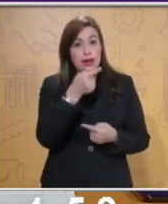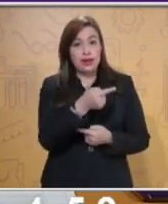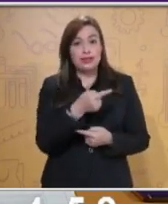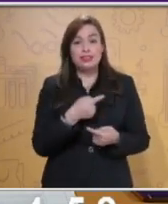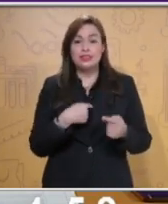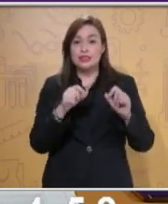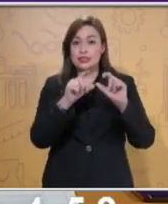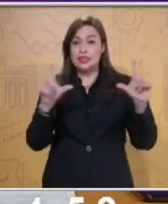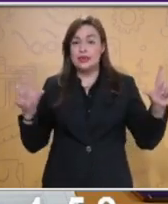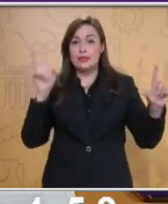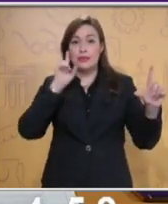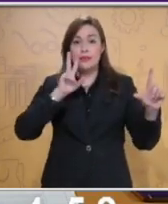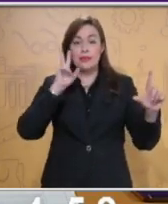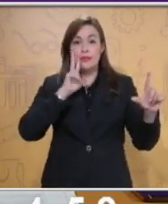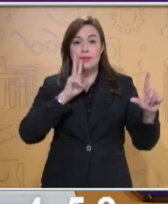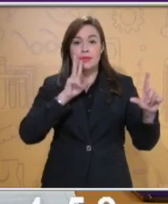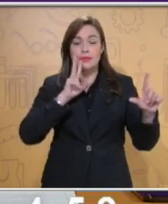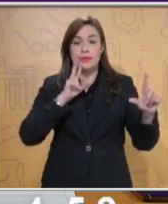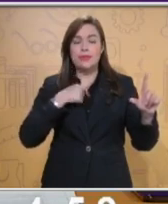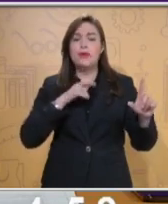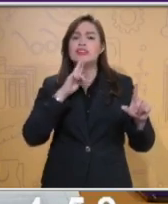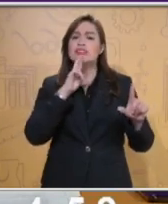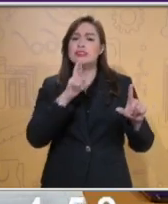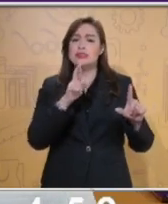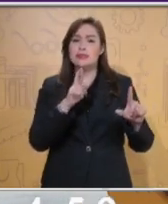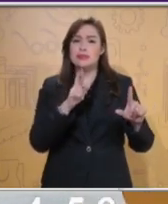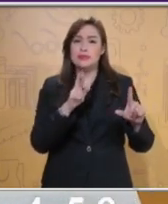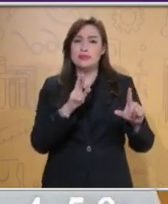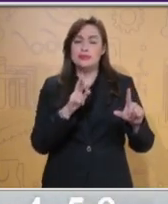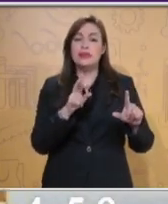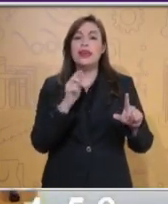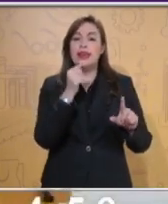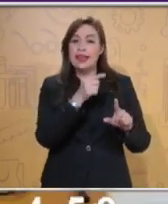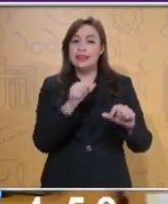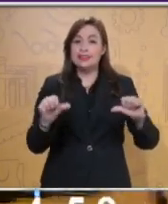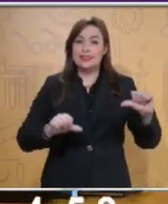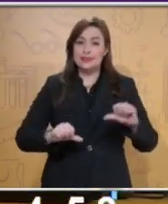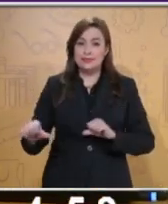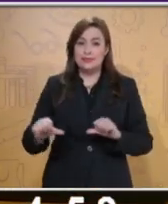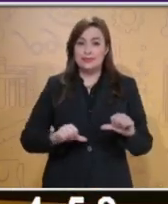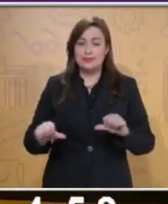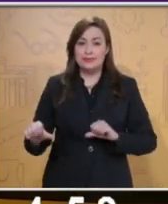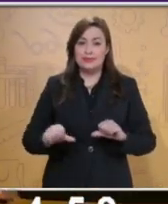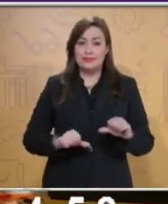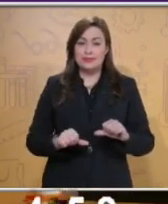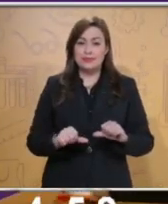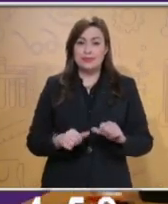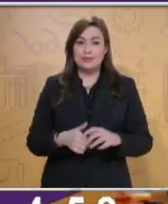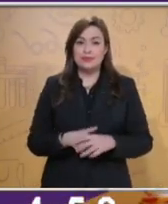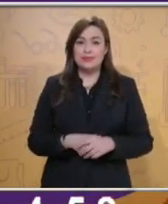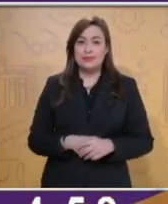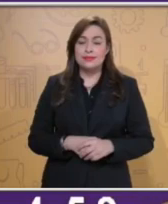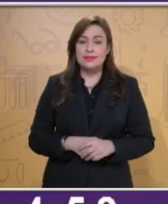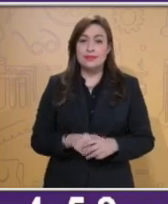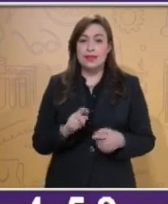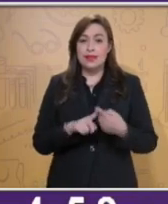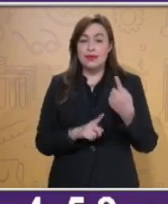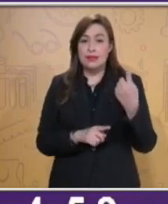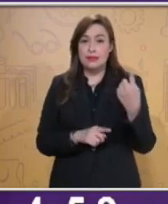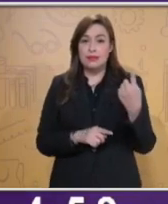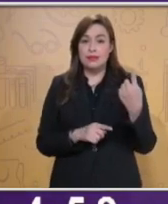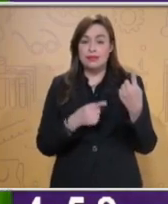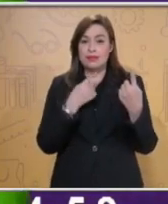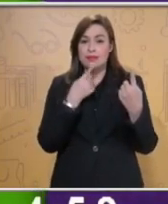like a little exam. We're going to answer also this activity. For those who are on radio, in the number one, we